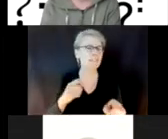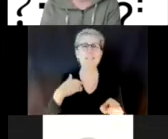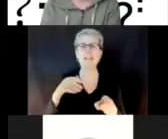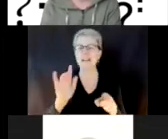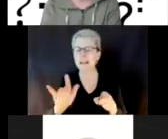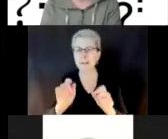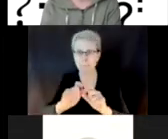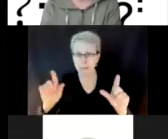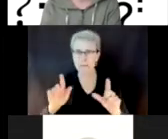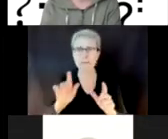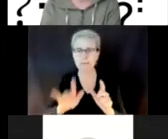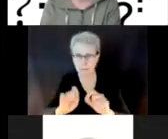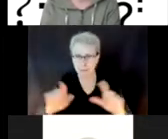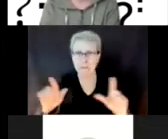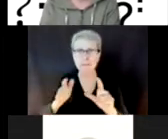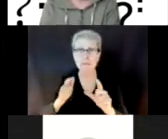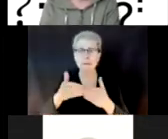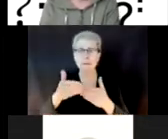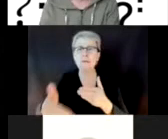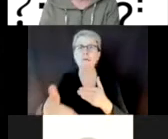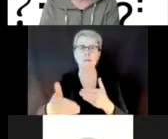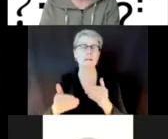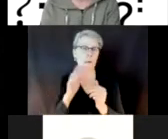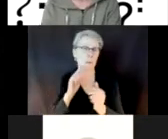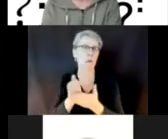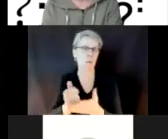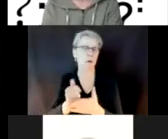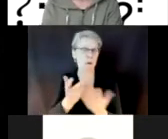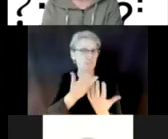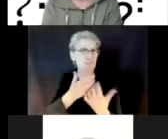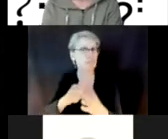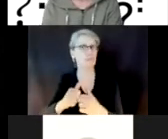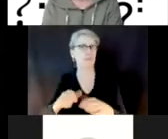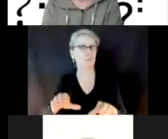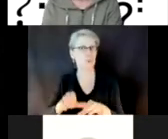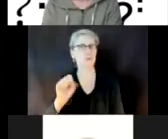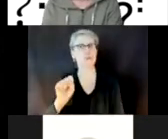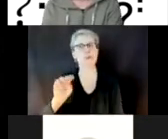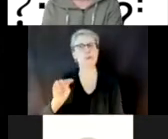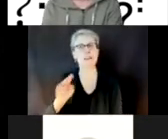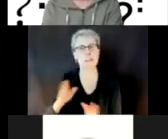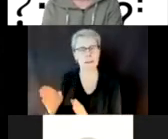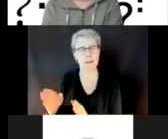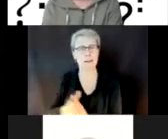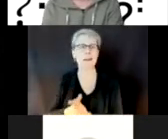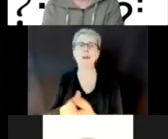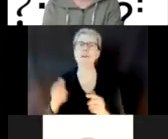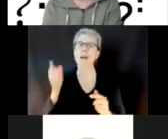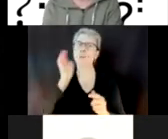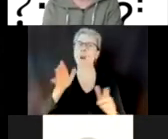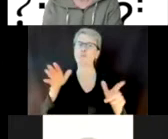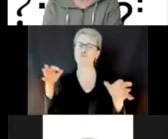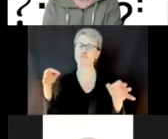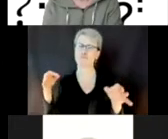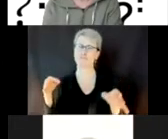think that will help greatly. I'm going to walk through it really quickly, knowing that you'll have the resource later.